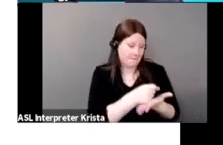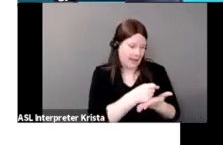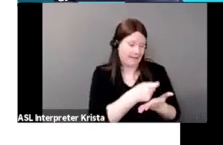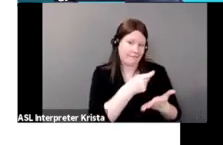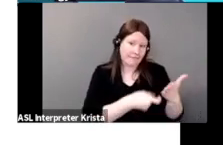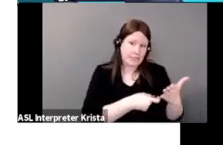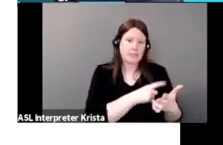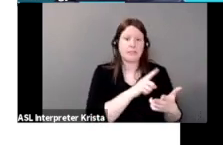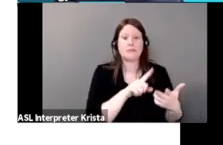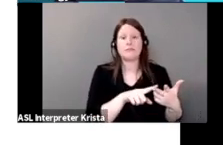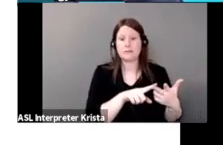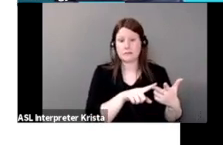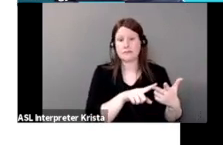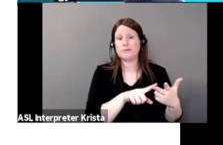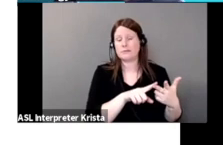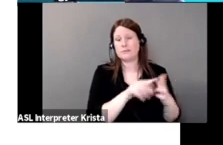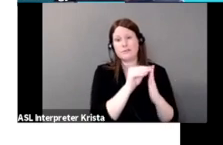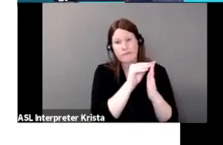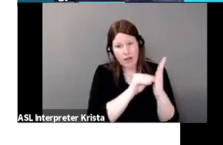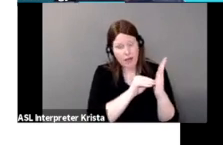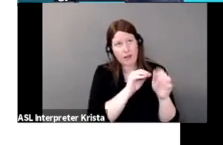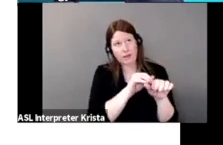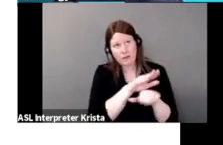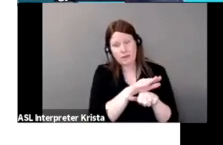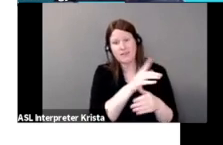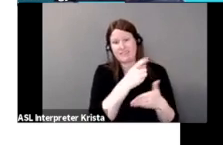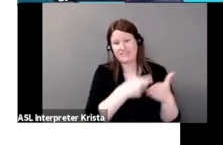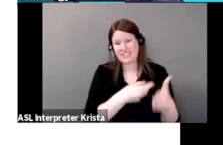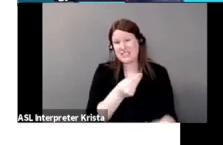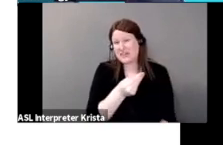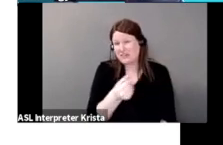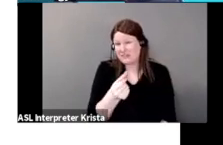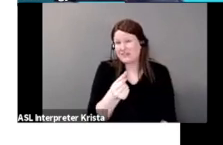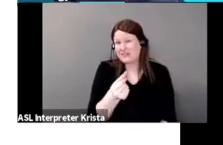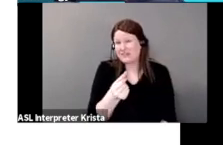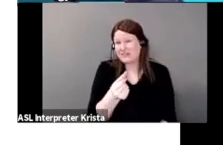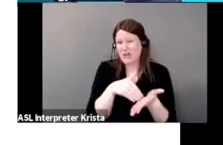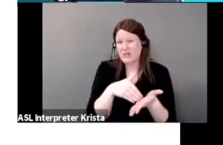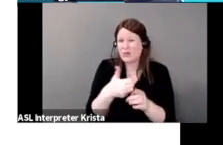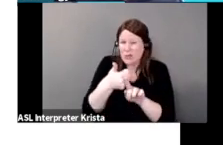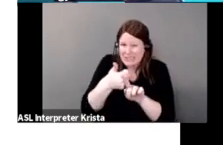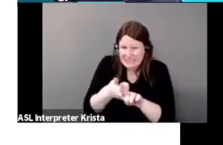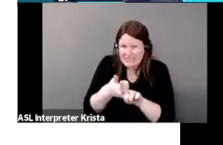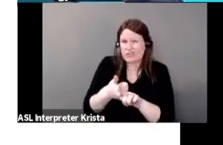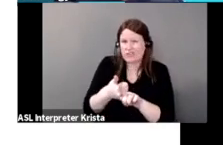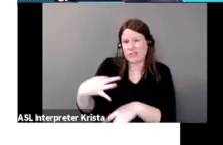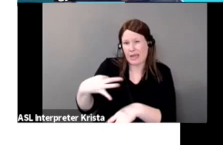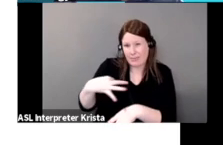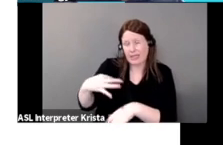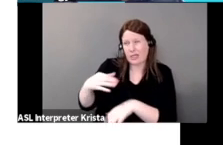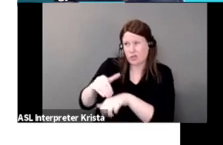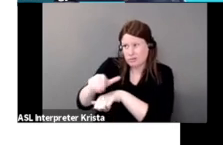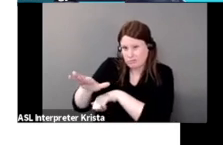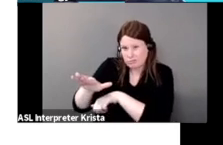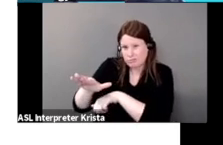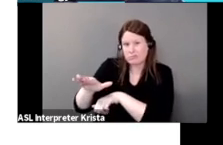would count on a couple of $1,000s per jurisdiction in order to do the filing. That is a total